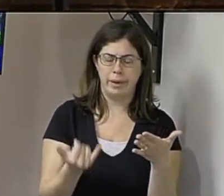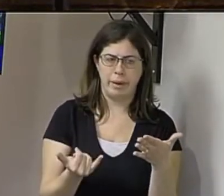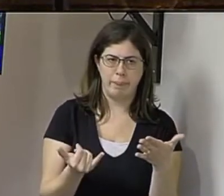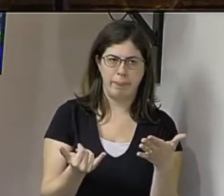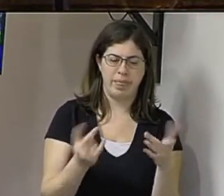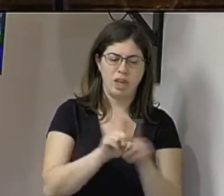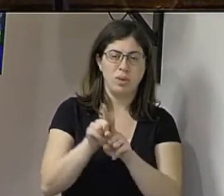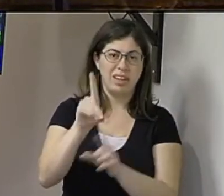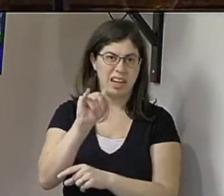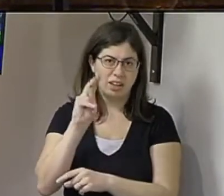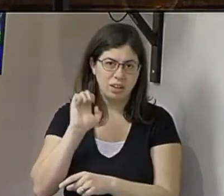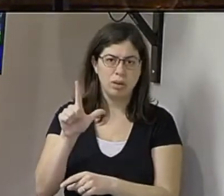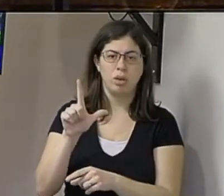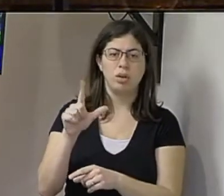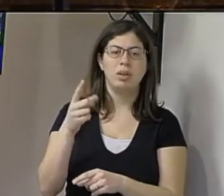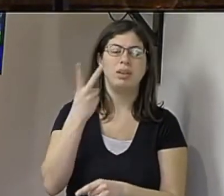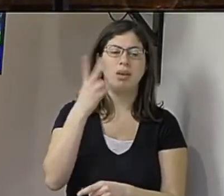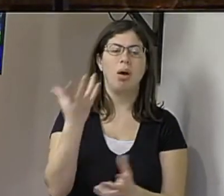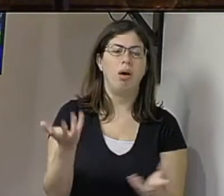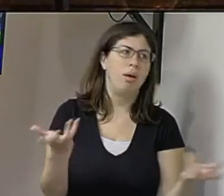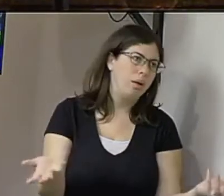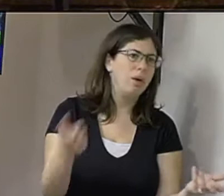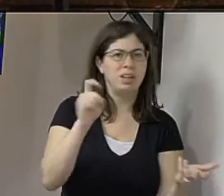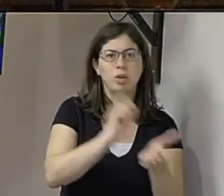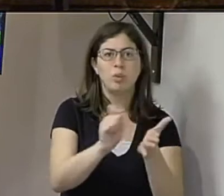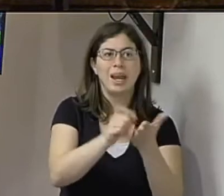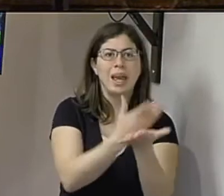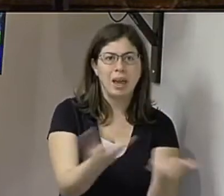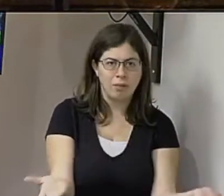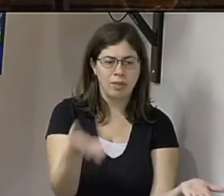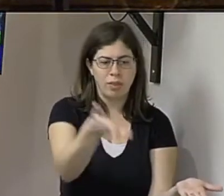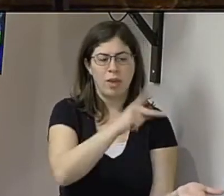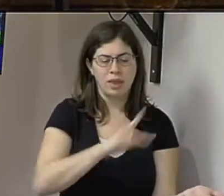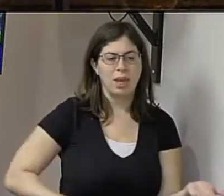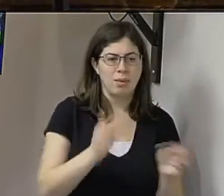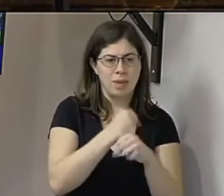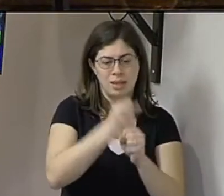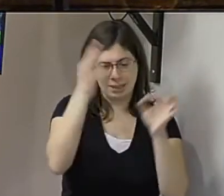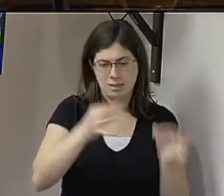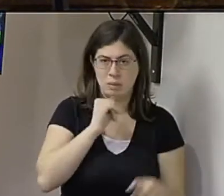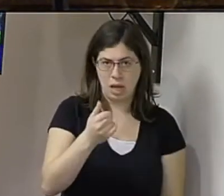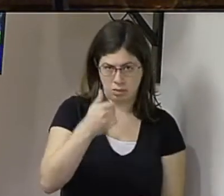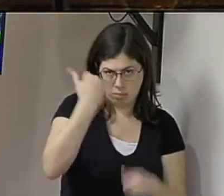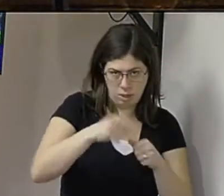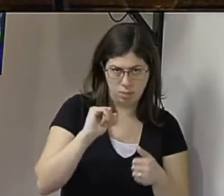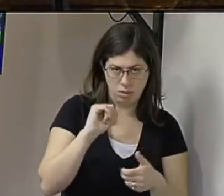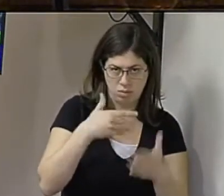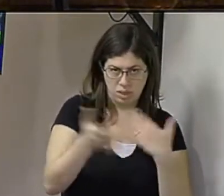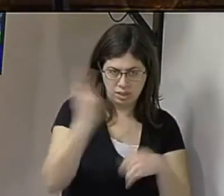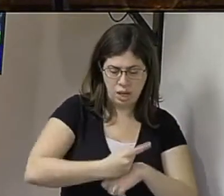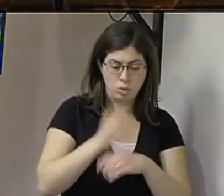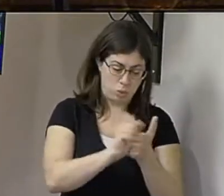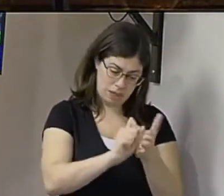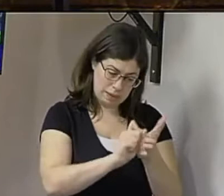also in the book of Daniel, you start to realize, oh, no wonder they had to write everything down when the king was making decisions, because he's not going to remember the next morning. So we're going to write it